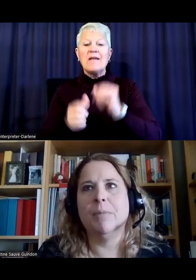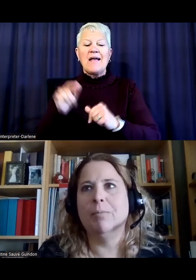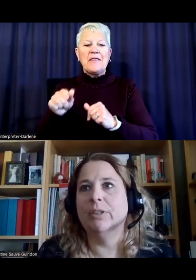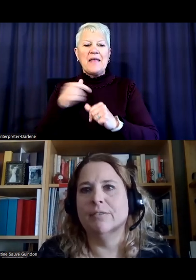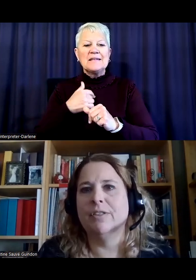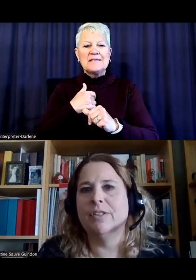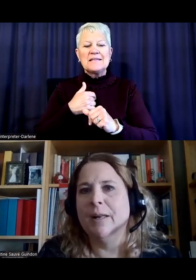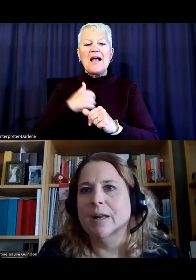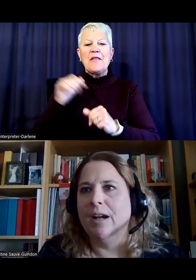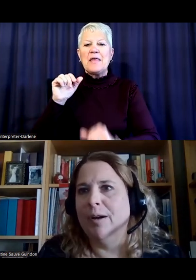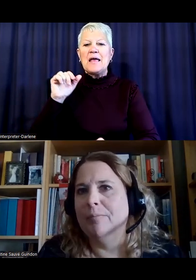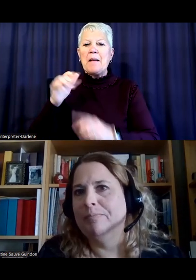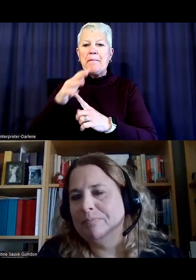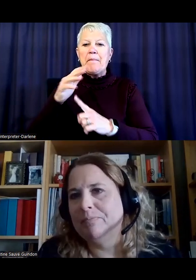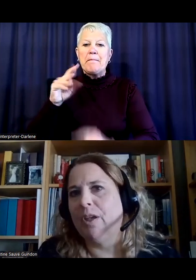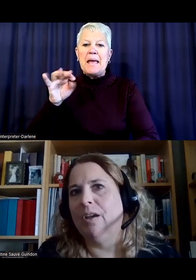nasty Maple Leafs.